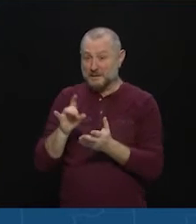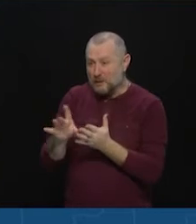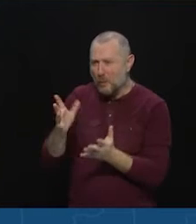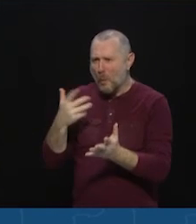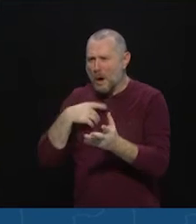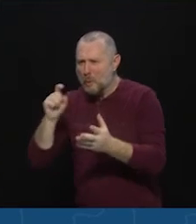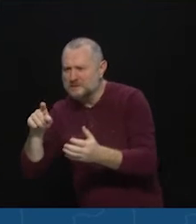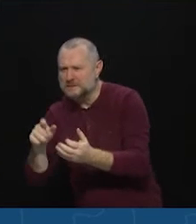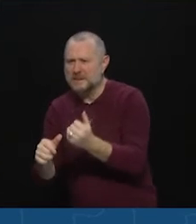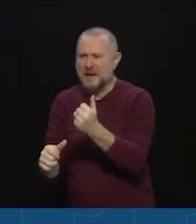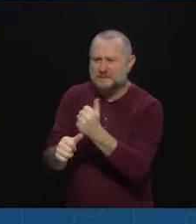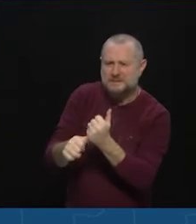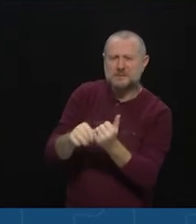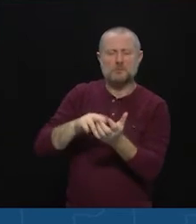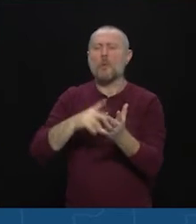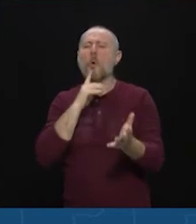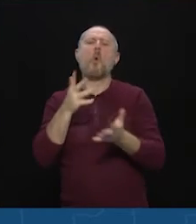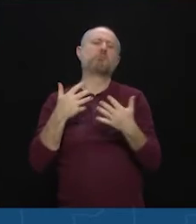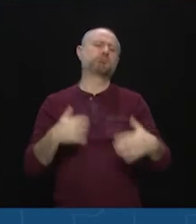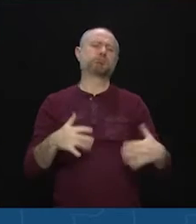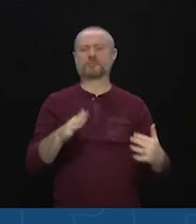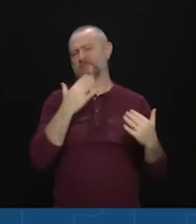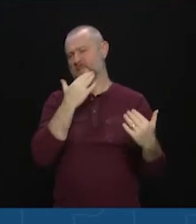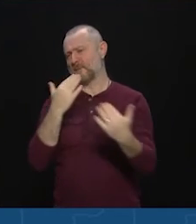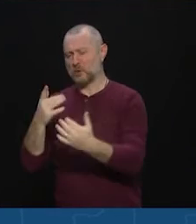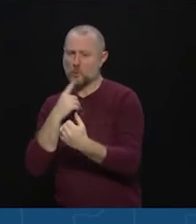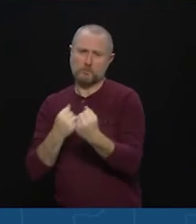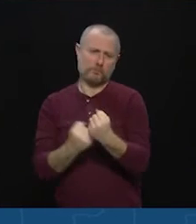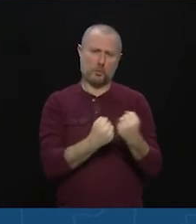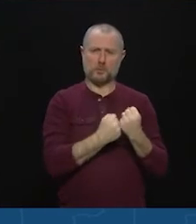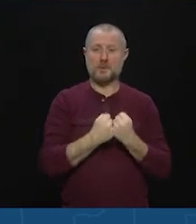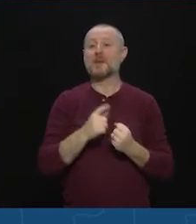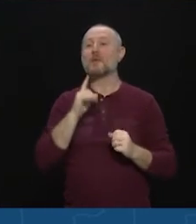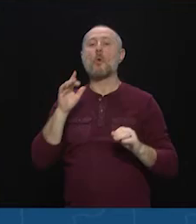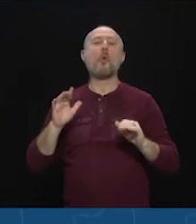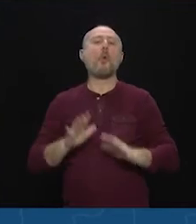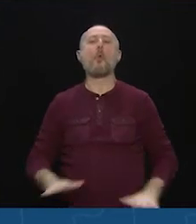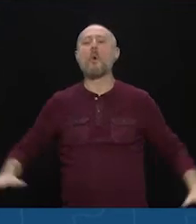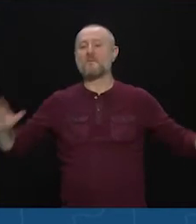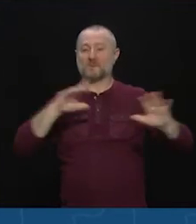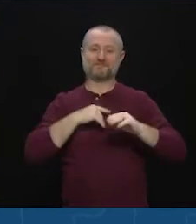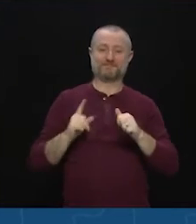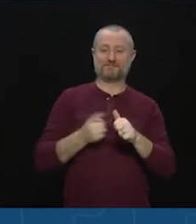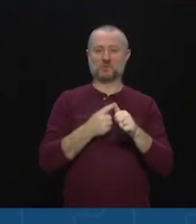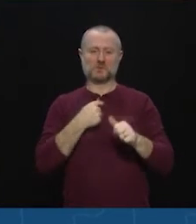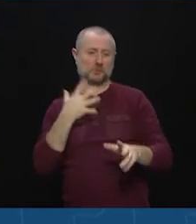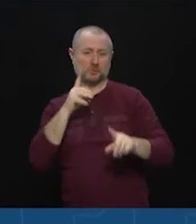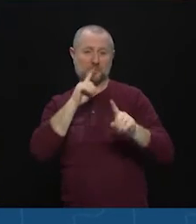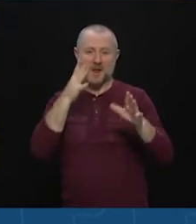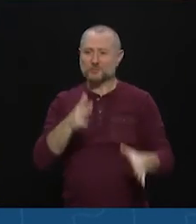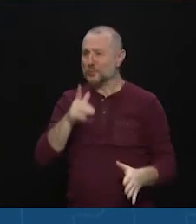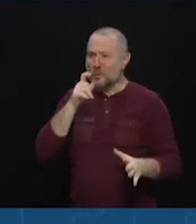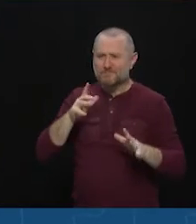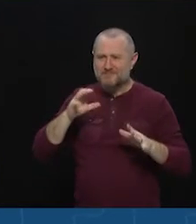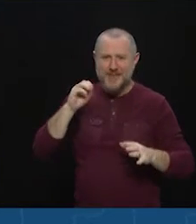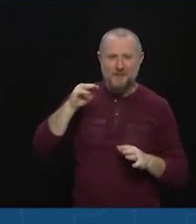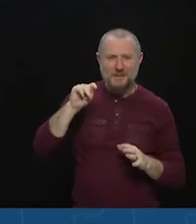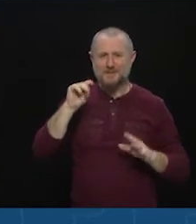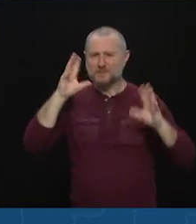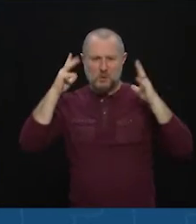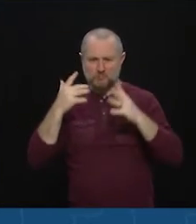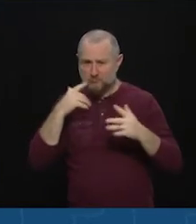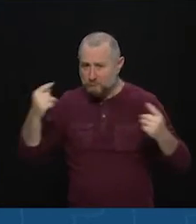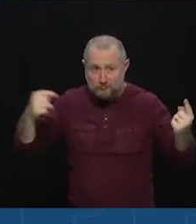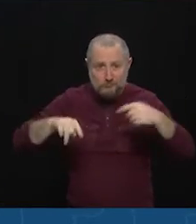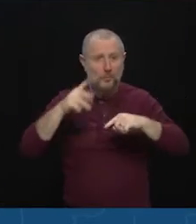all of you for being such incredible supporters. And all the first responders we have here, let's just turn around and look at the individuals who are still,